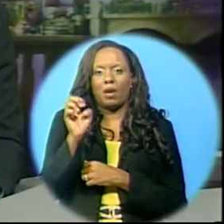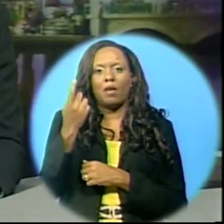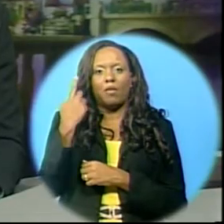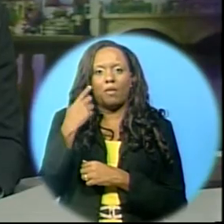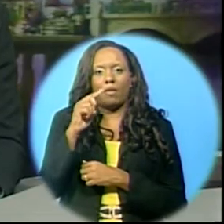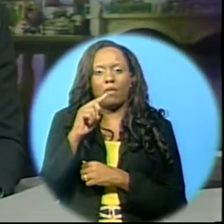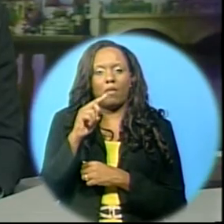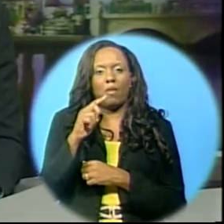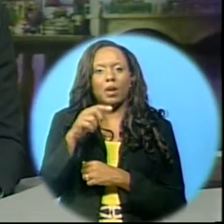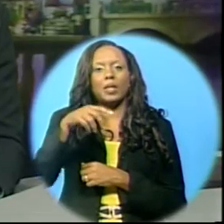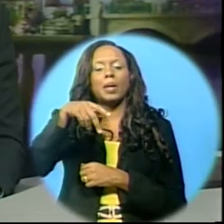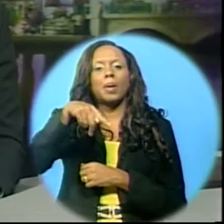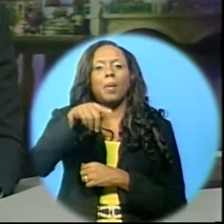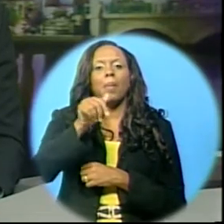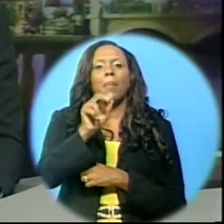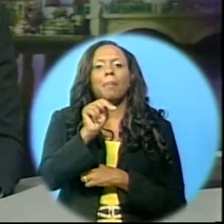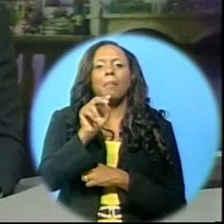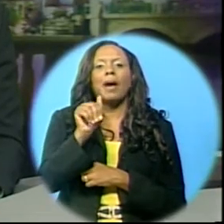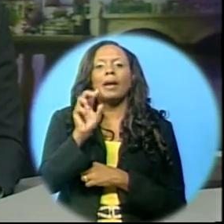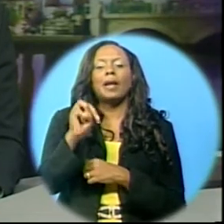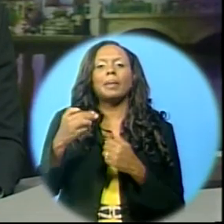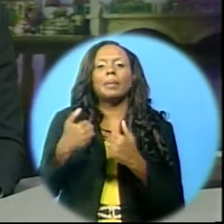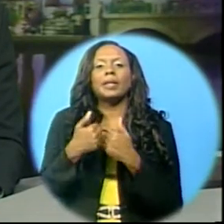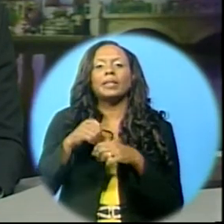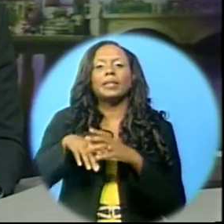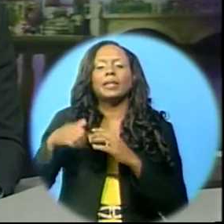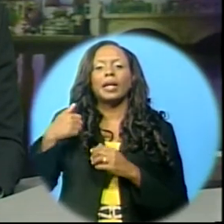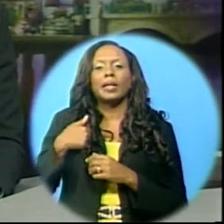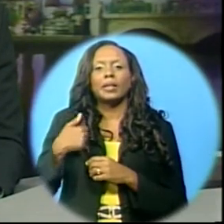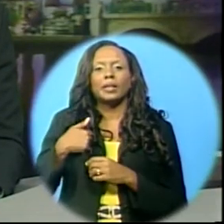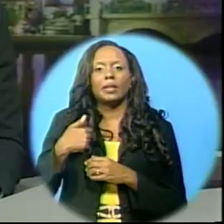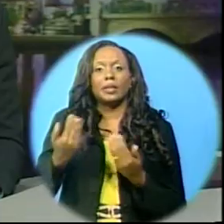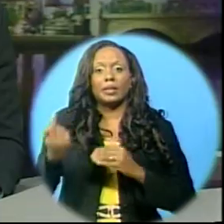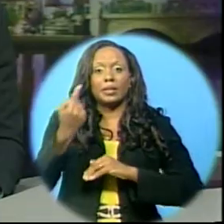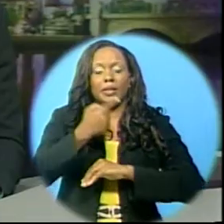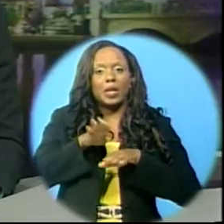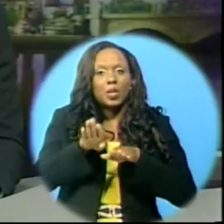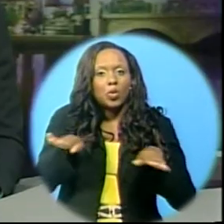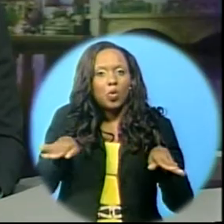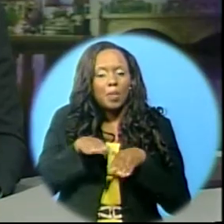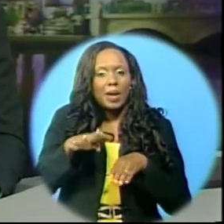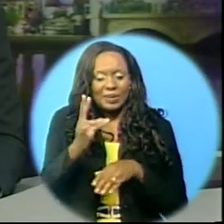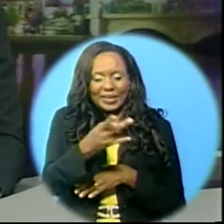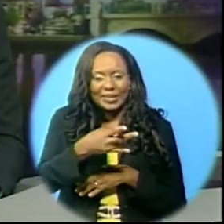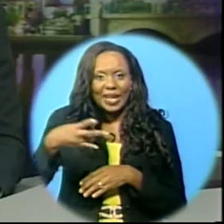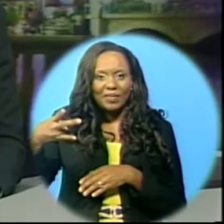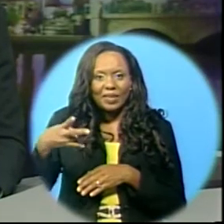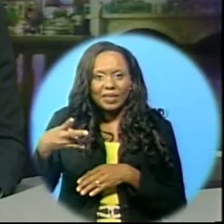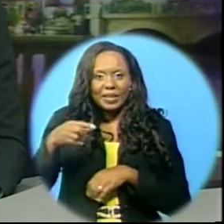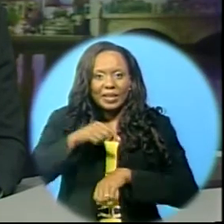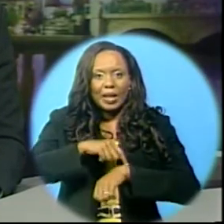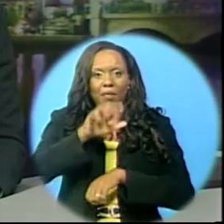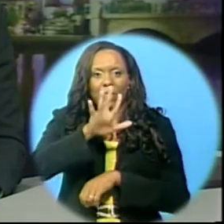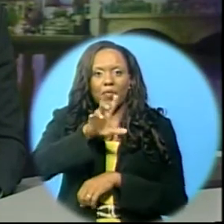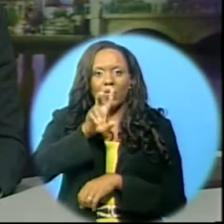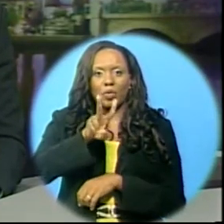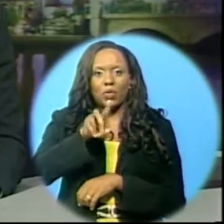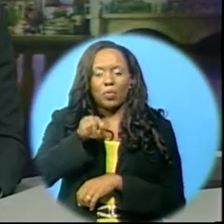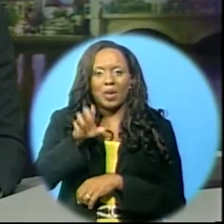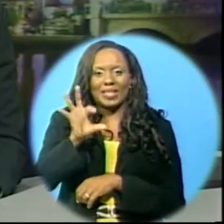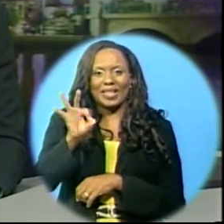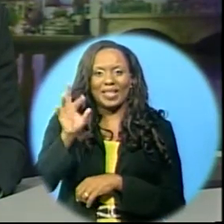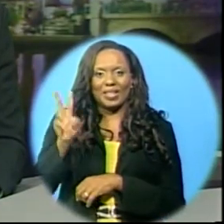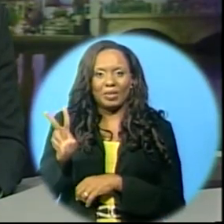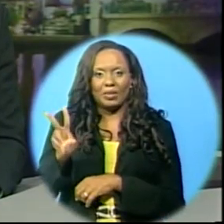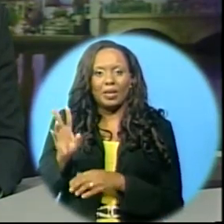Toronto. Earlier today in the prelims, Sobers was 7th in heat number 3 in a time of 52.92 seconds. Now that made him